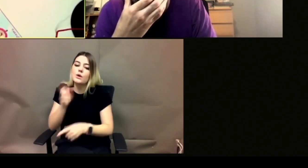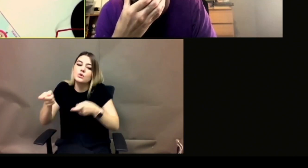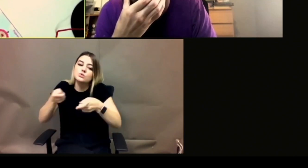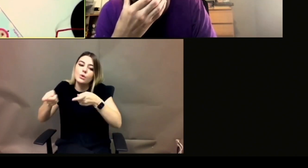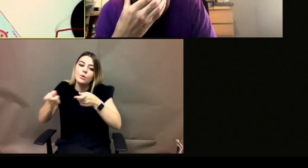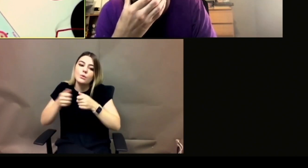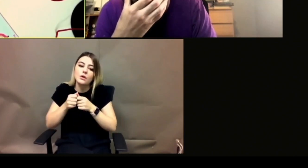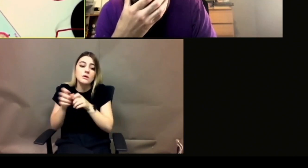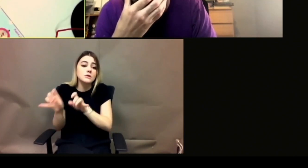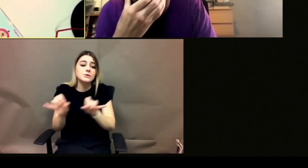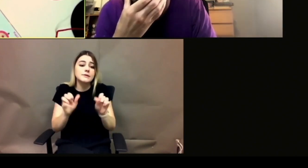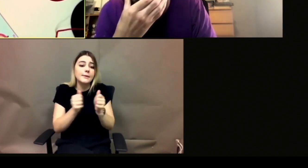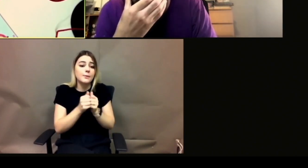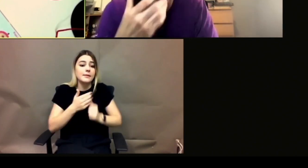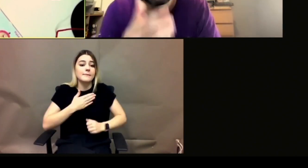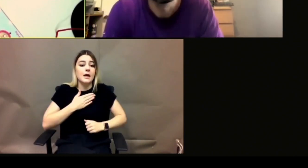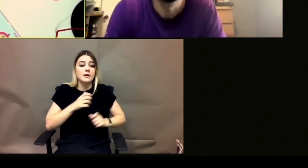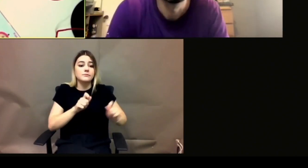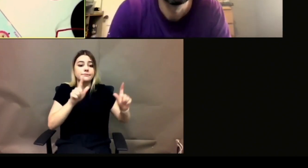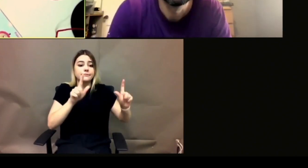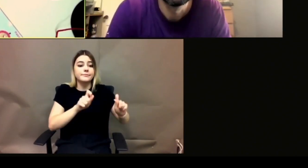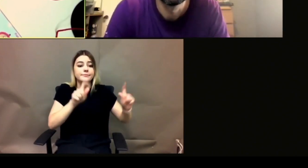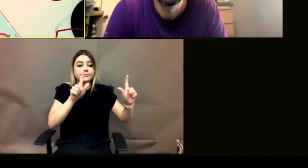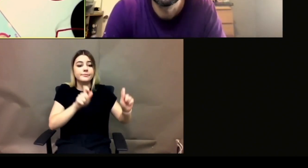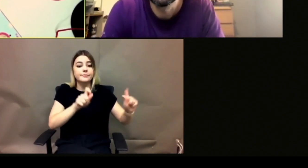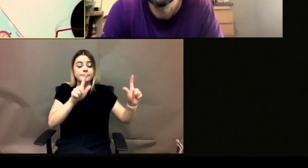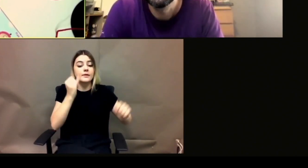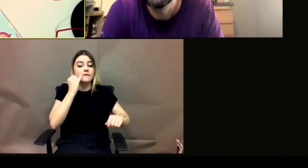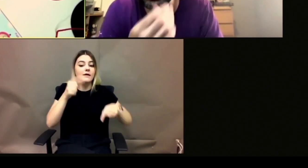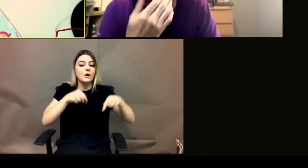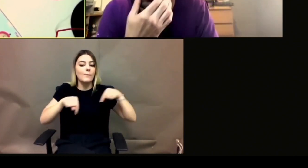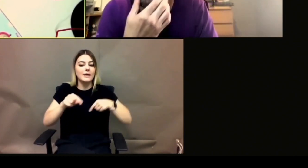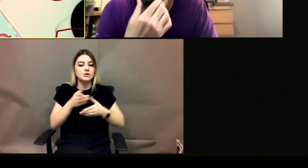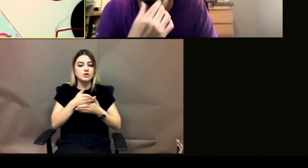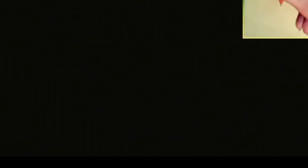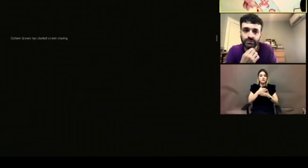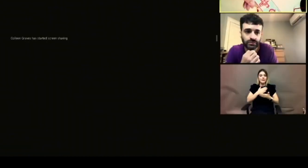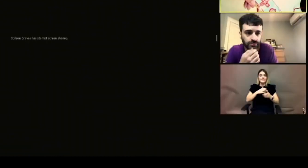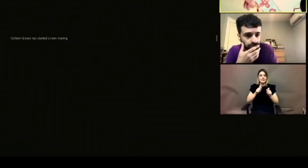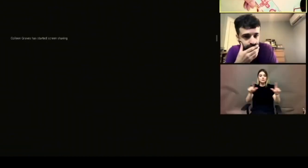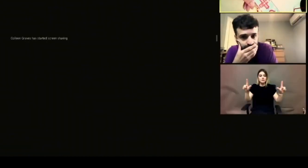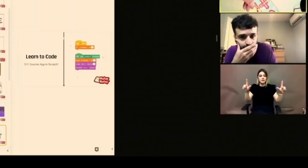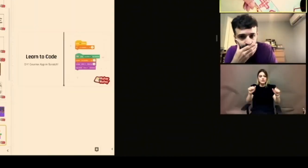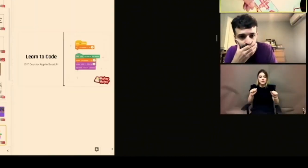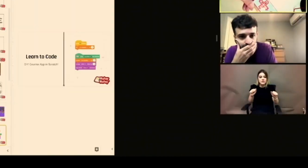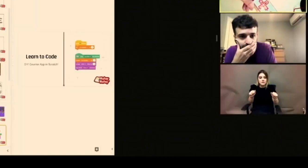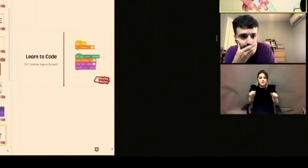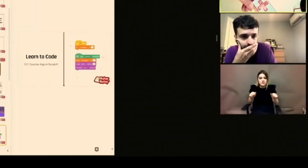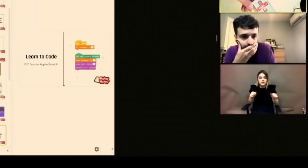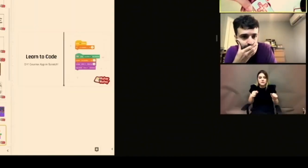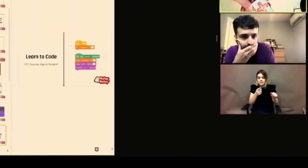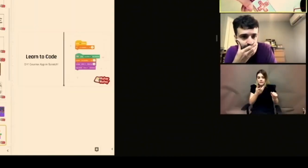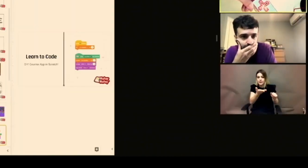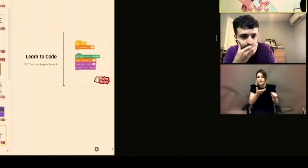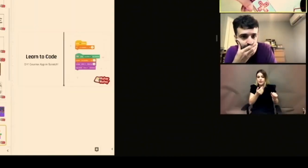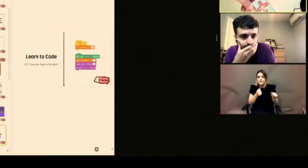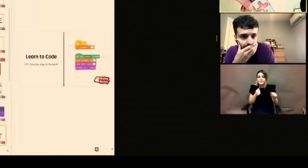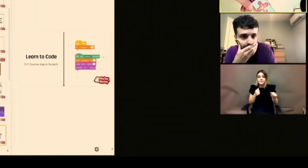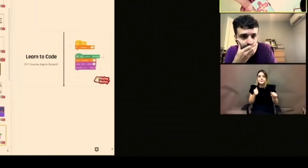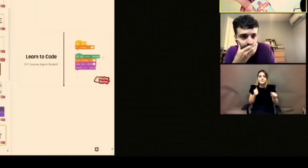my slideshow. So if I go back to sharing the slides that are right here,